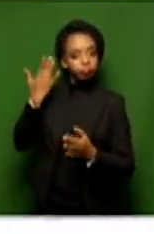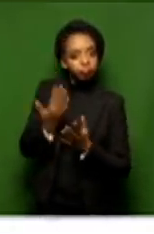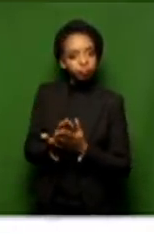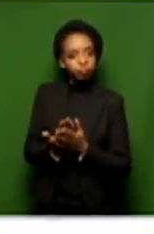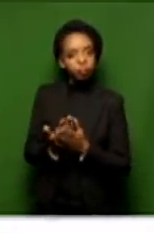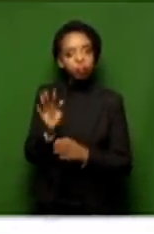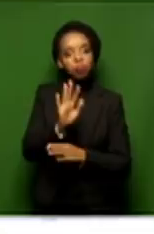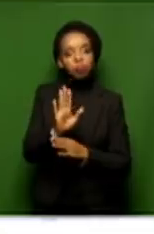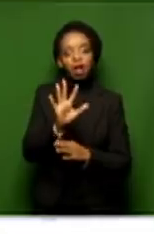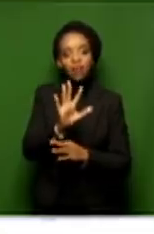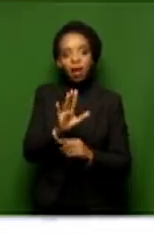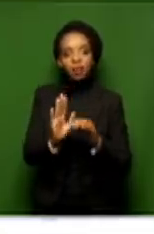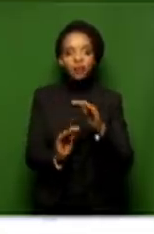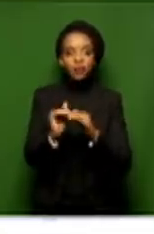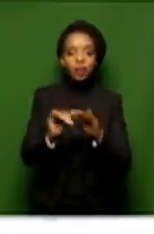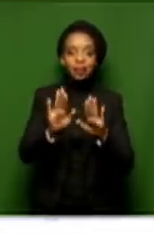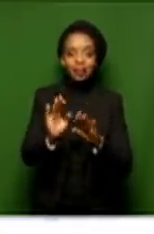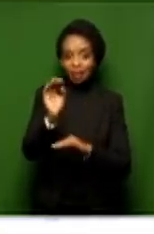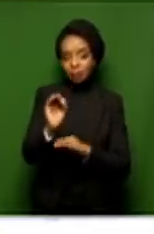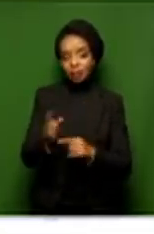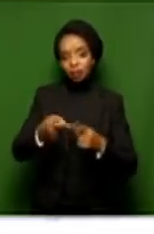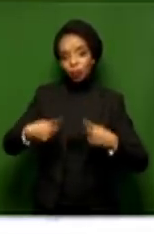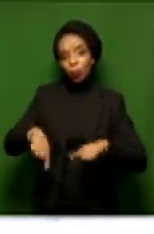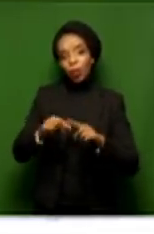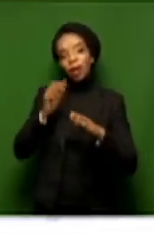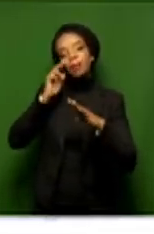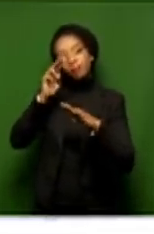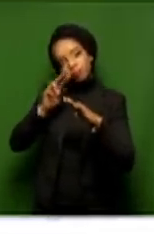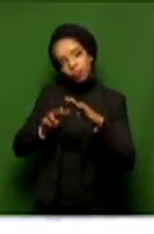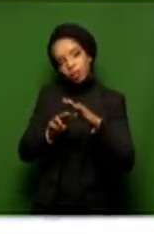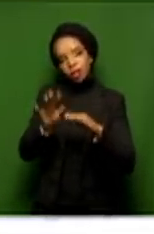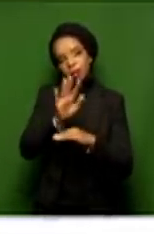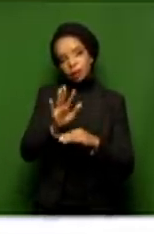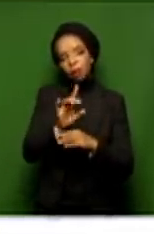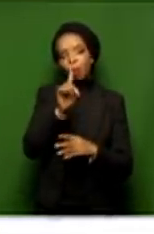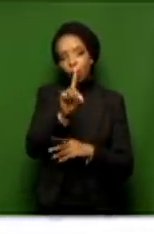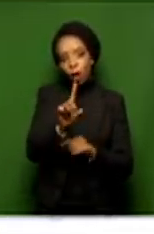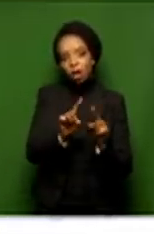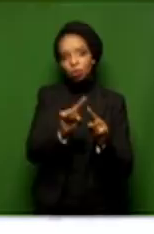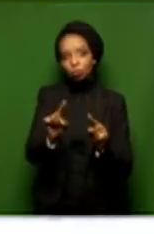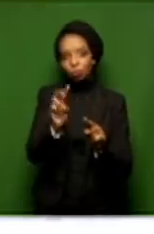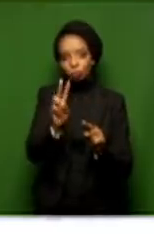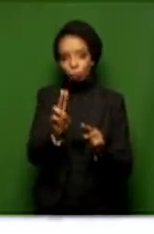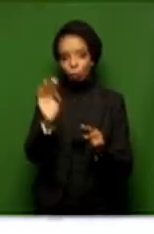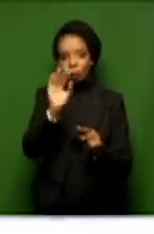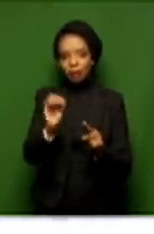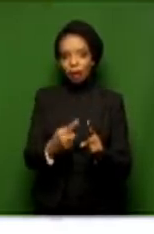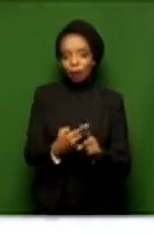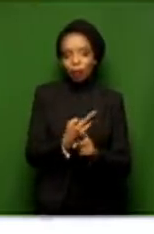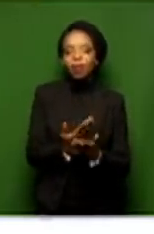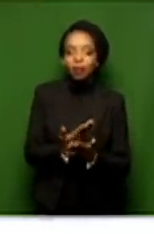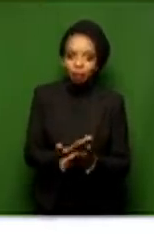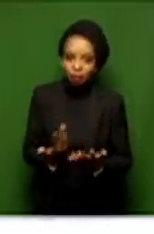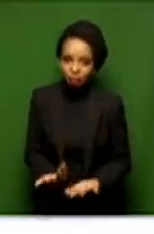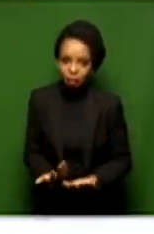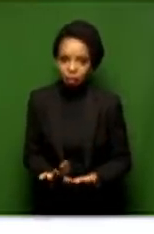we predict within a margin of error of 1 to 2% at worst. Quite often it is less than